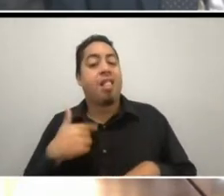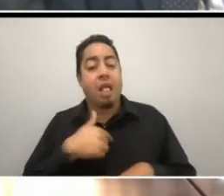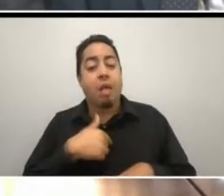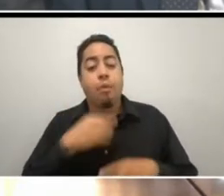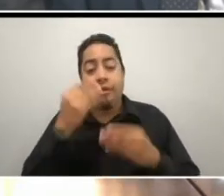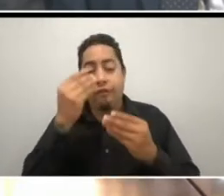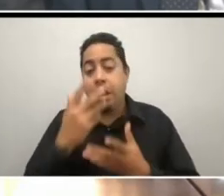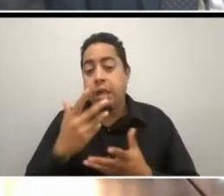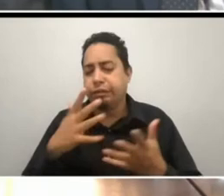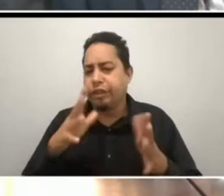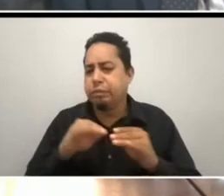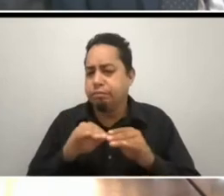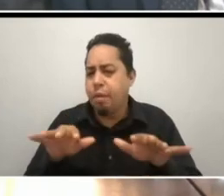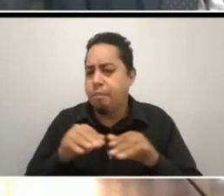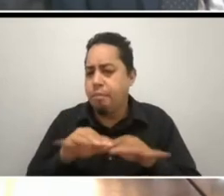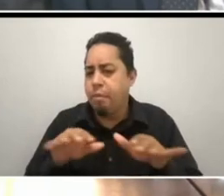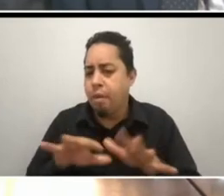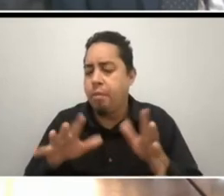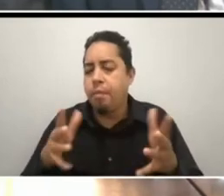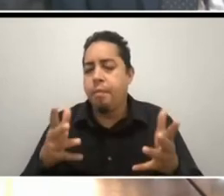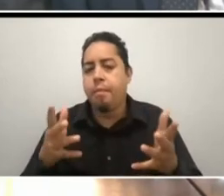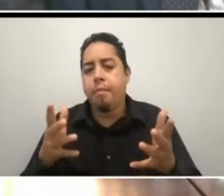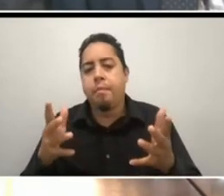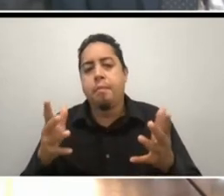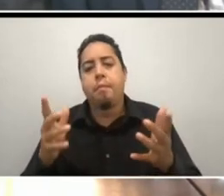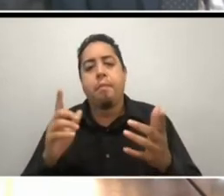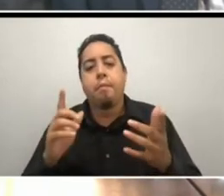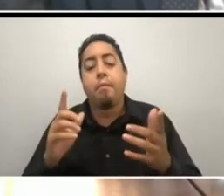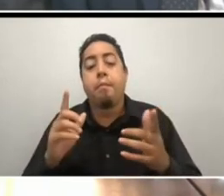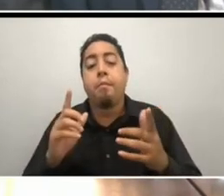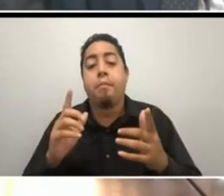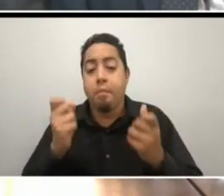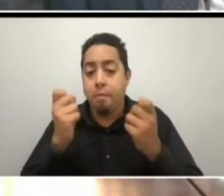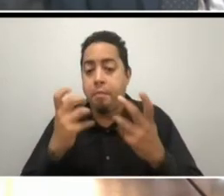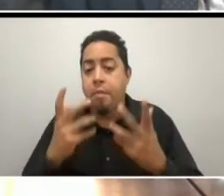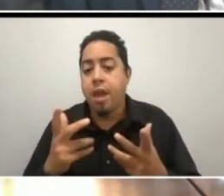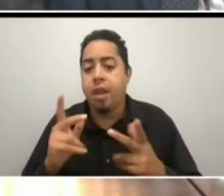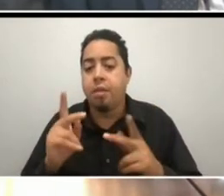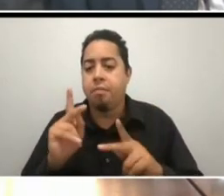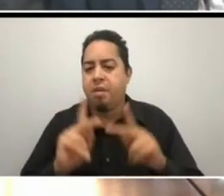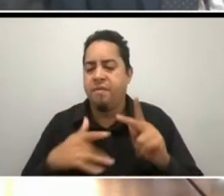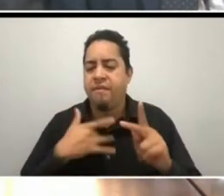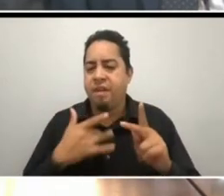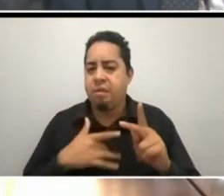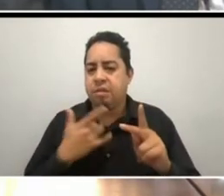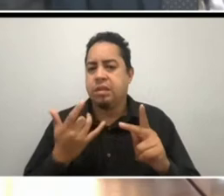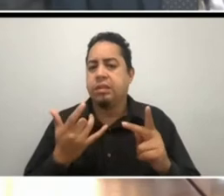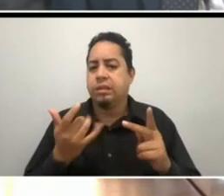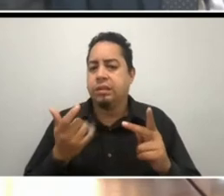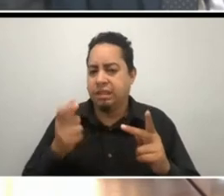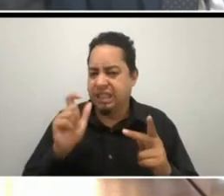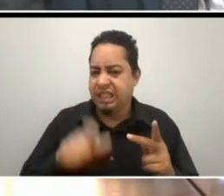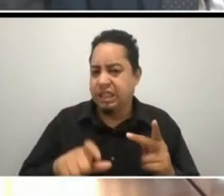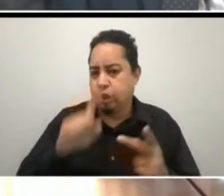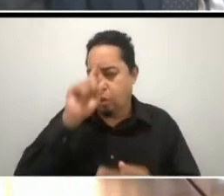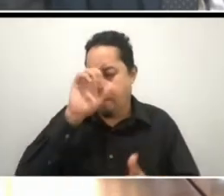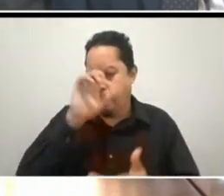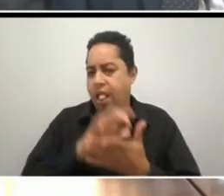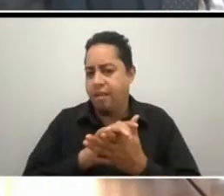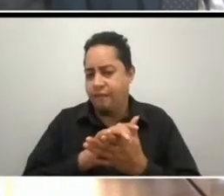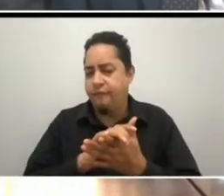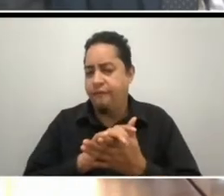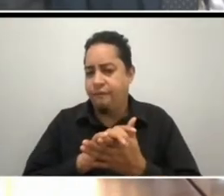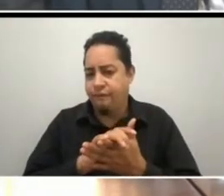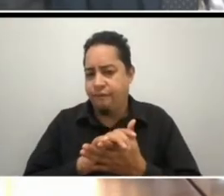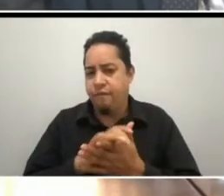was a reticence of people who needed to believe it because the President of the United States, whom